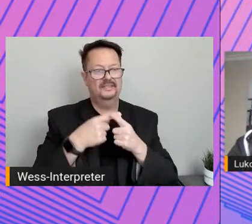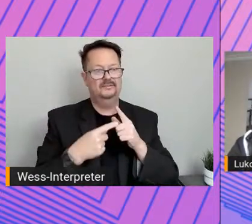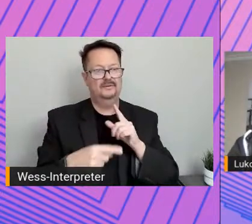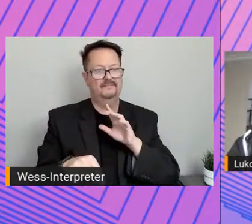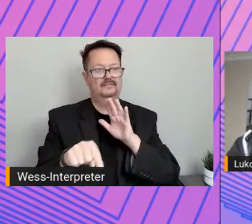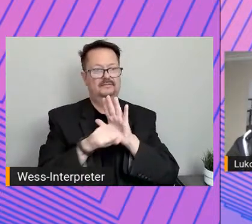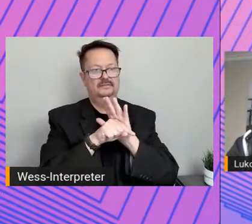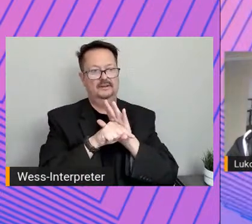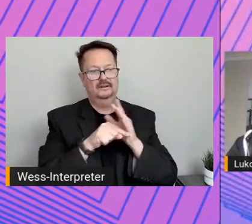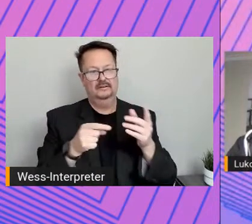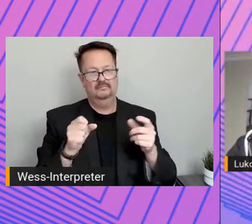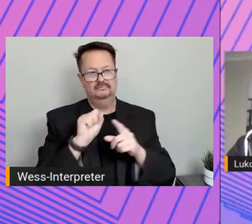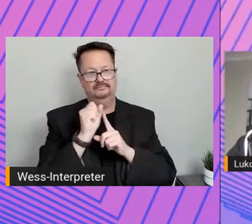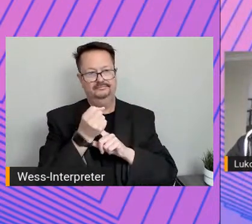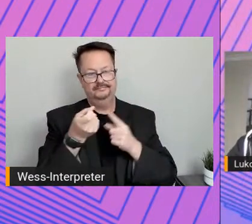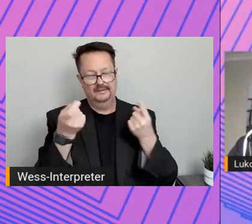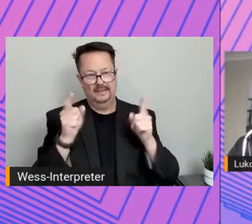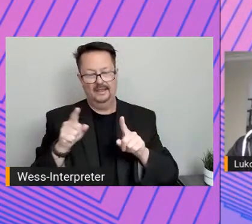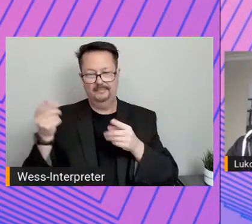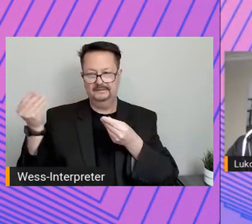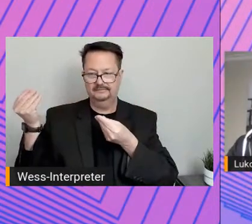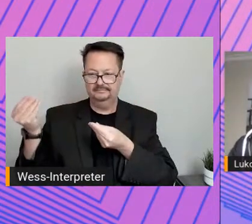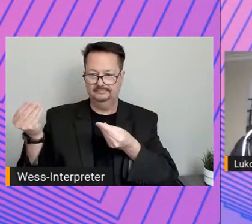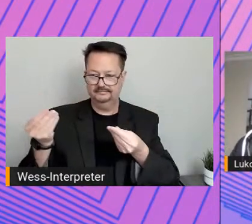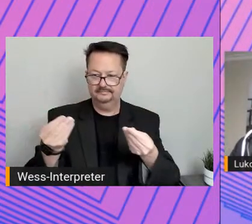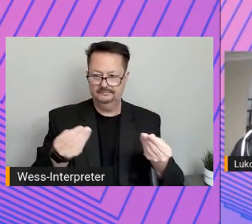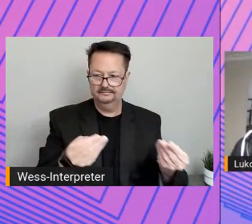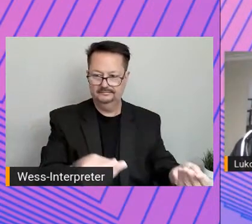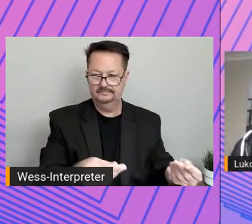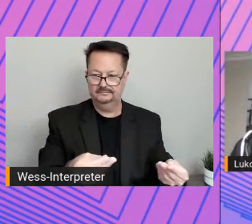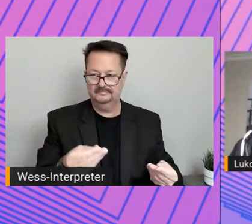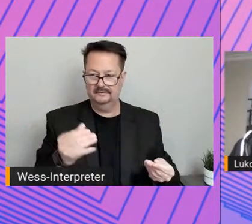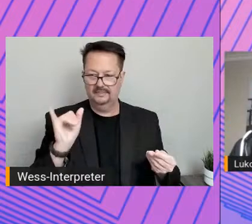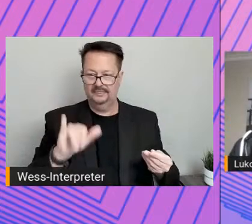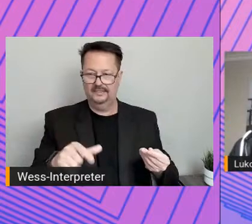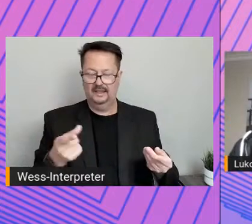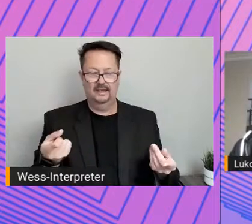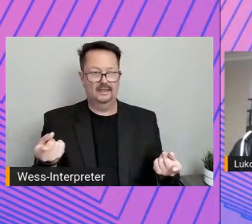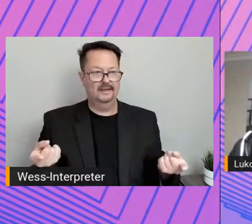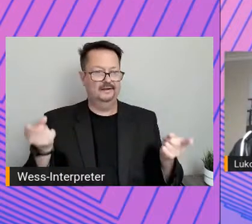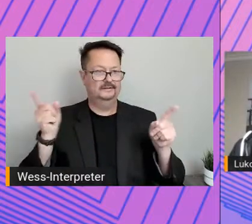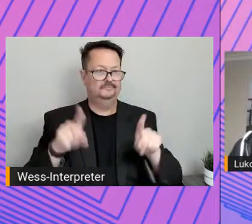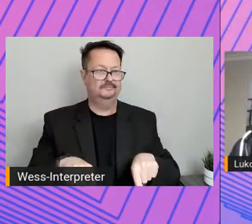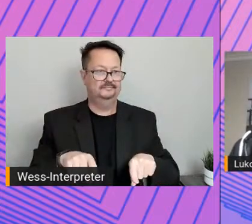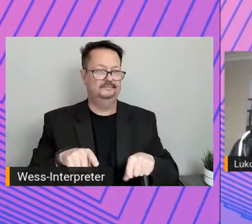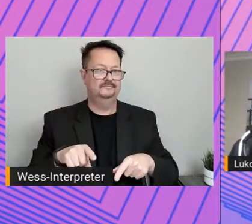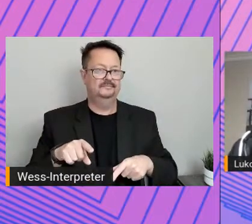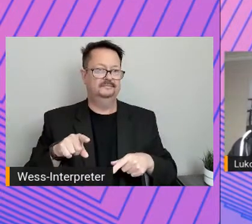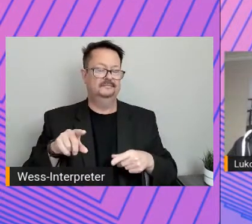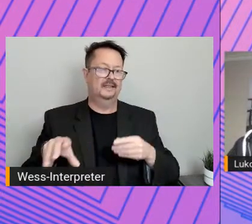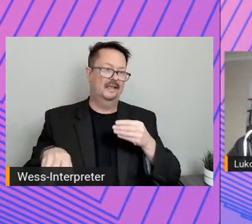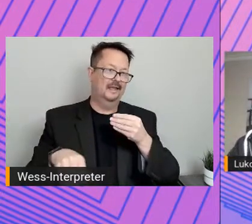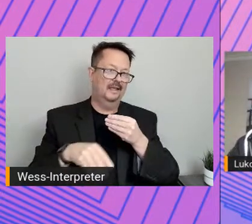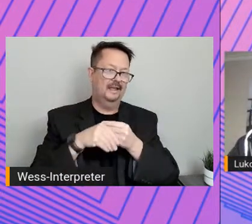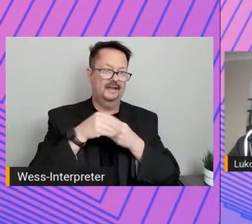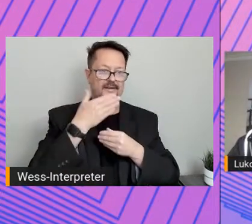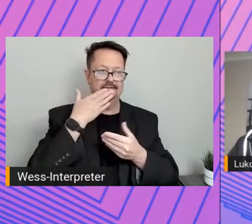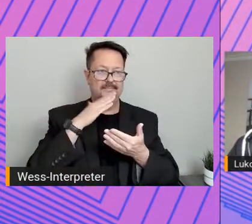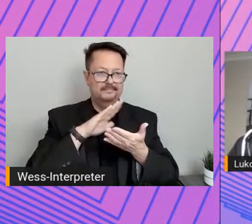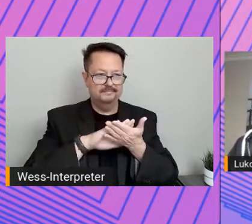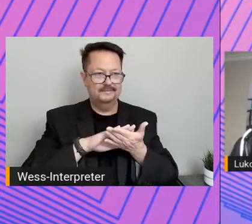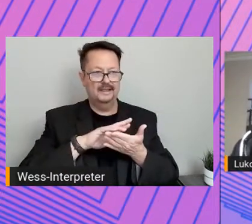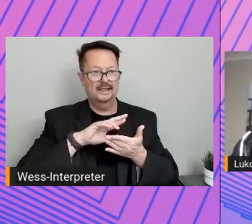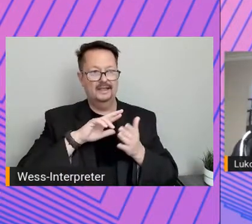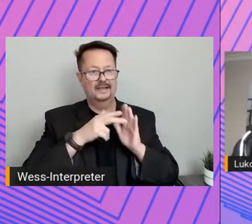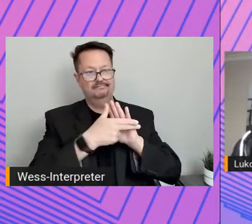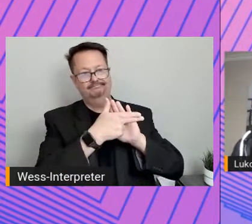way, or down the line, and that actually in turn ends up, you know, adding a bad reputation to the particular technology,